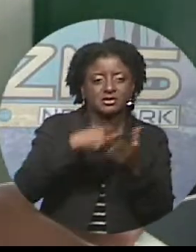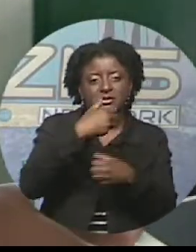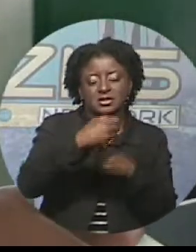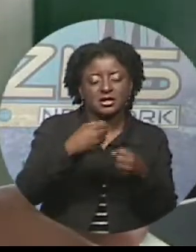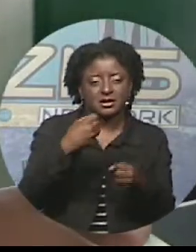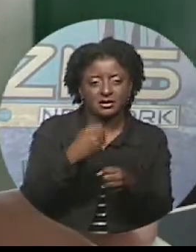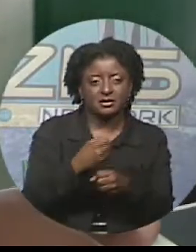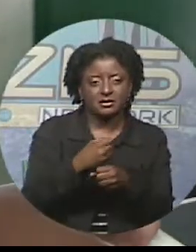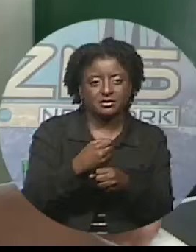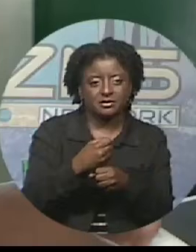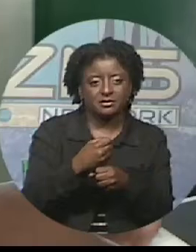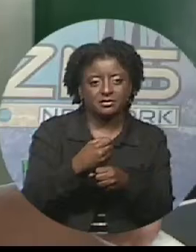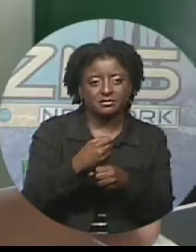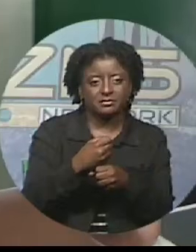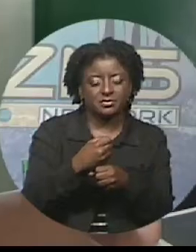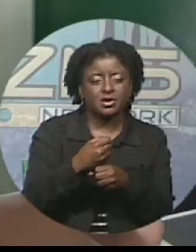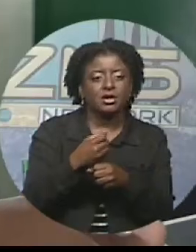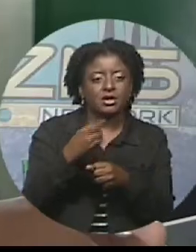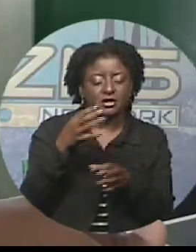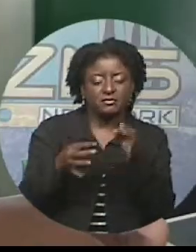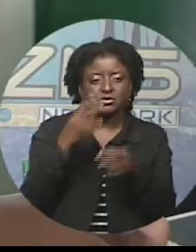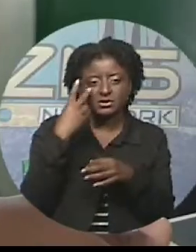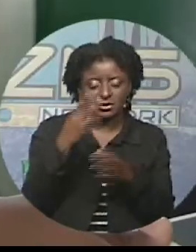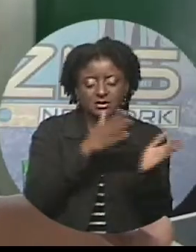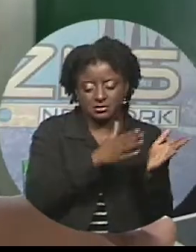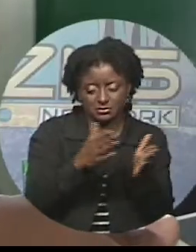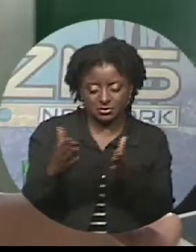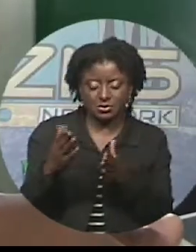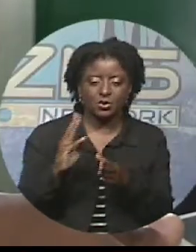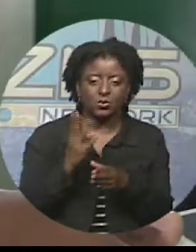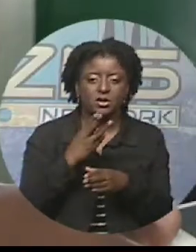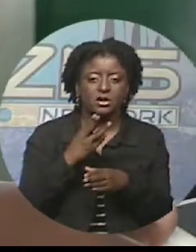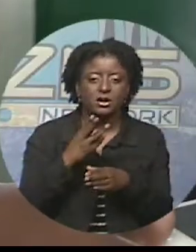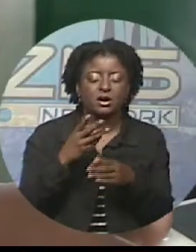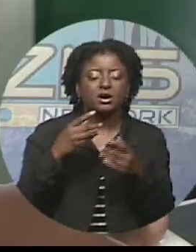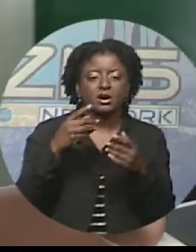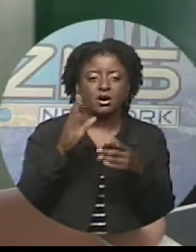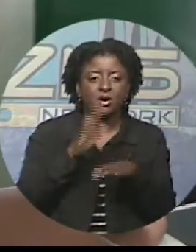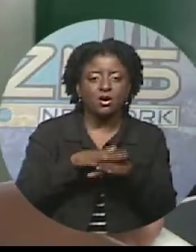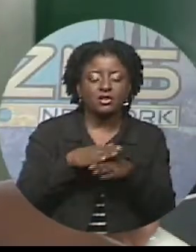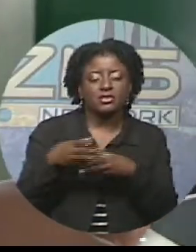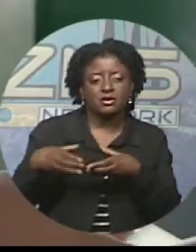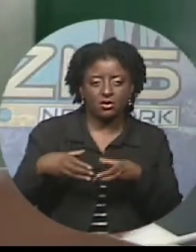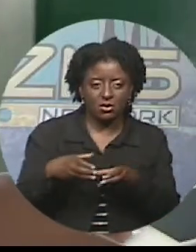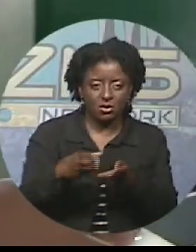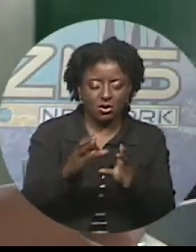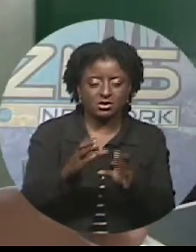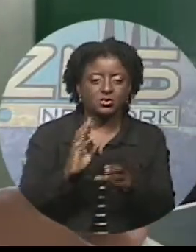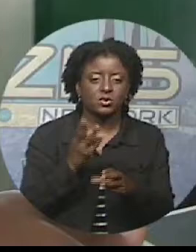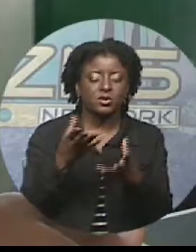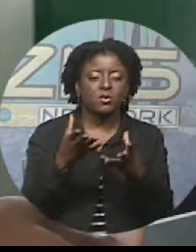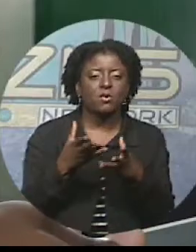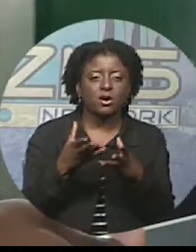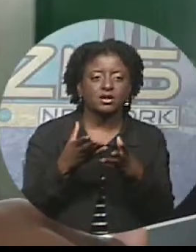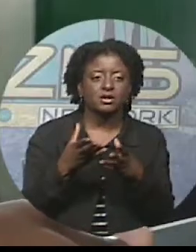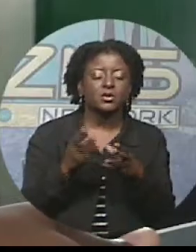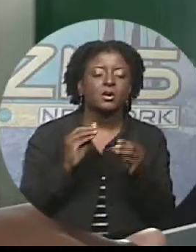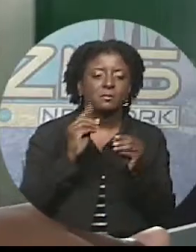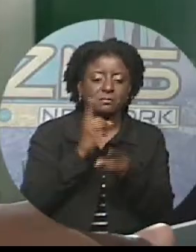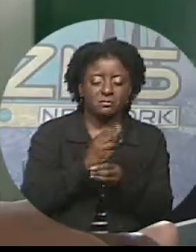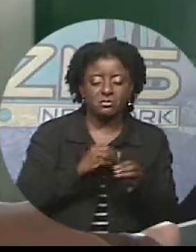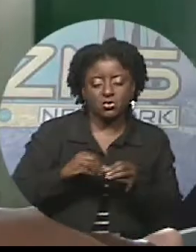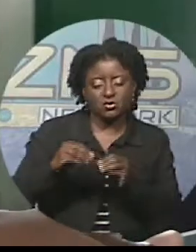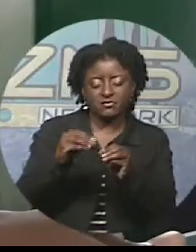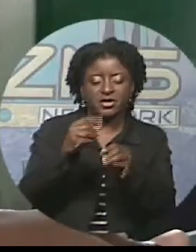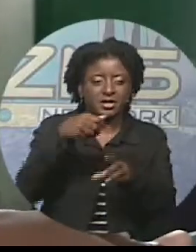our May is showing the trend. So as you see the trend, I think we're on the course that we want to be on. We started the year moderate, so I think we're moving in the right direction